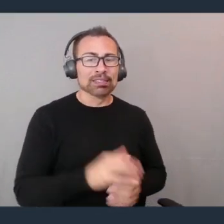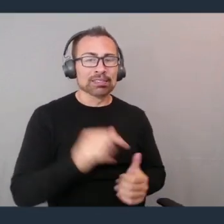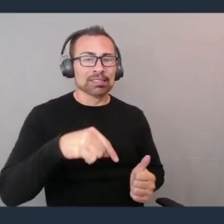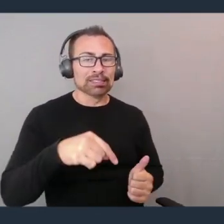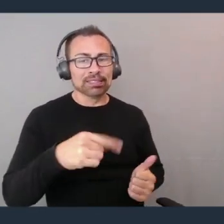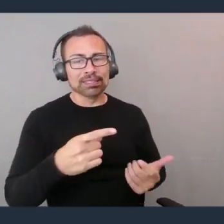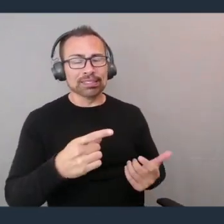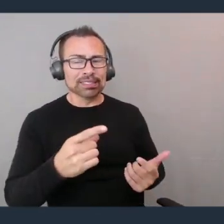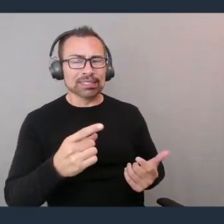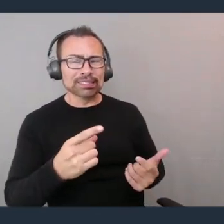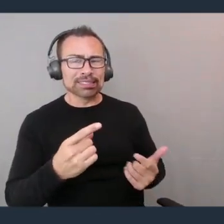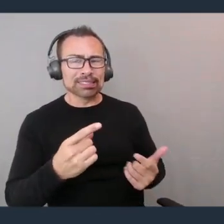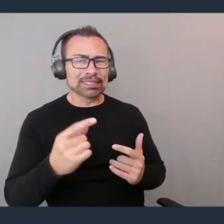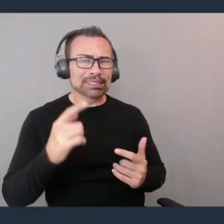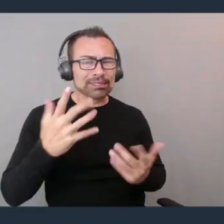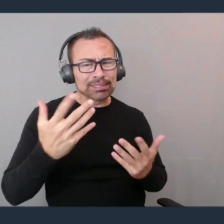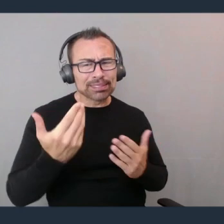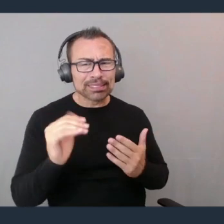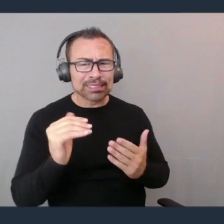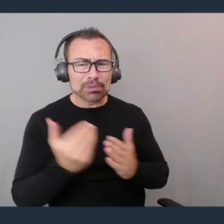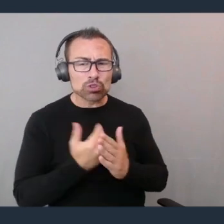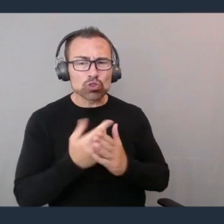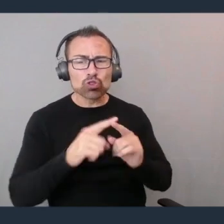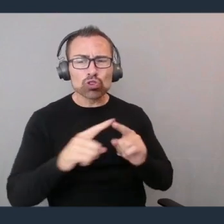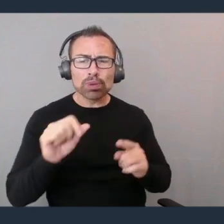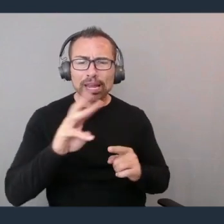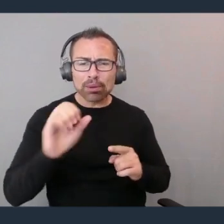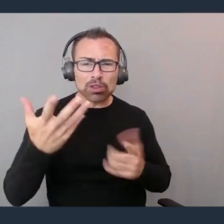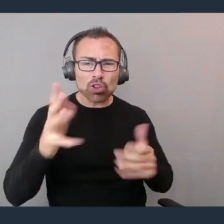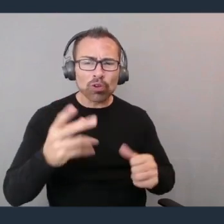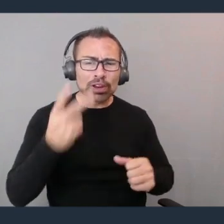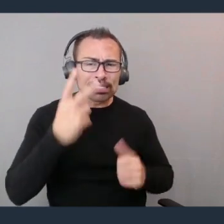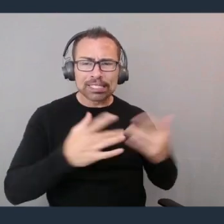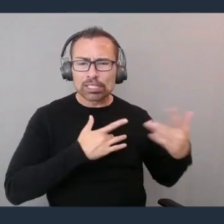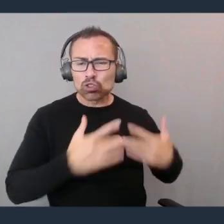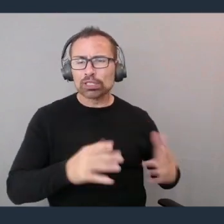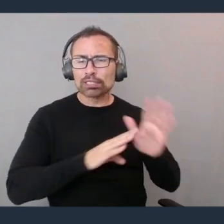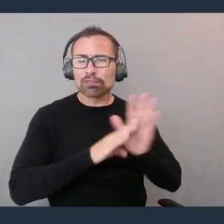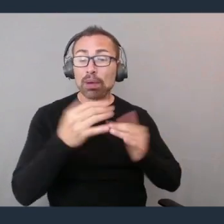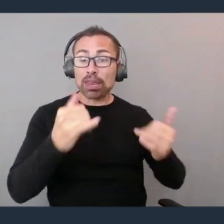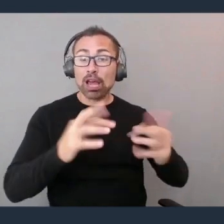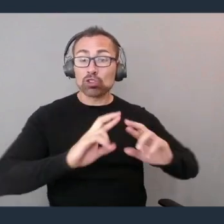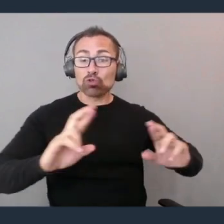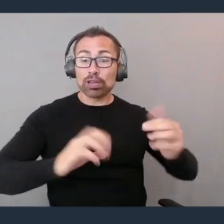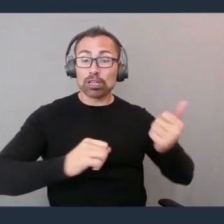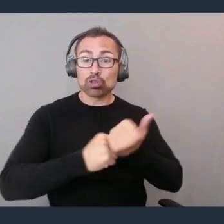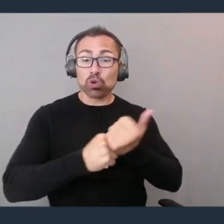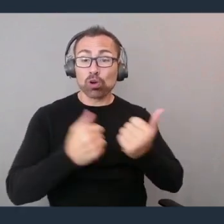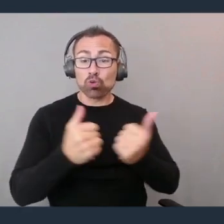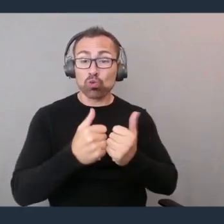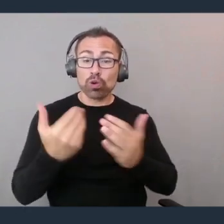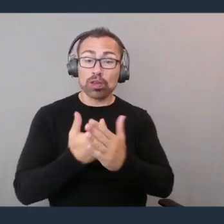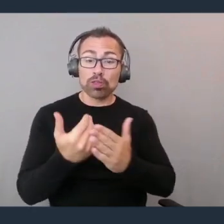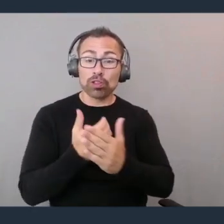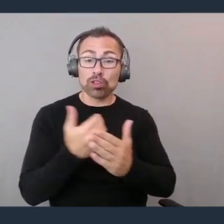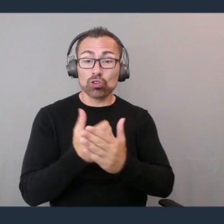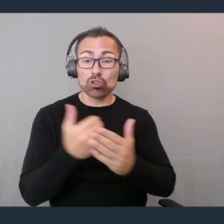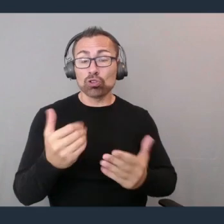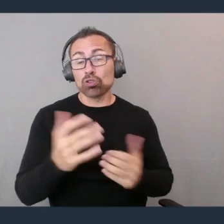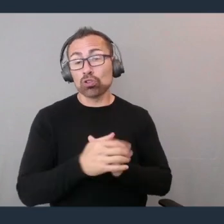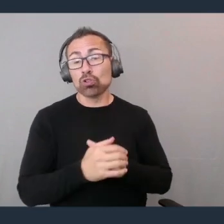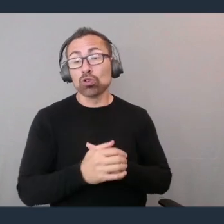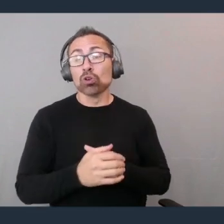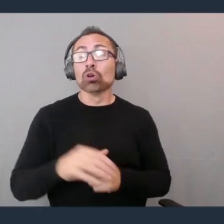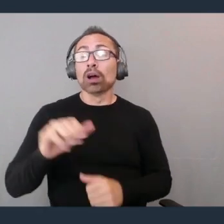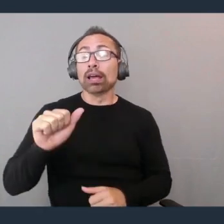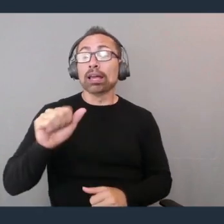developing and is already prepared to support the future deep learning trends with the newest machine learning silicon, AWS Inference 2.